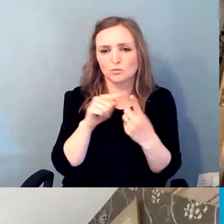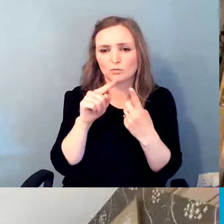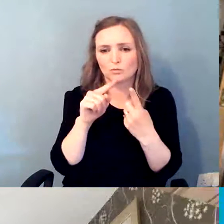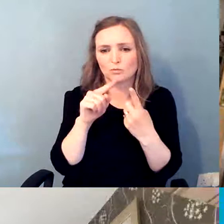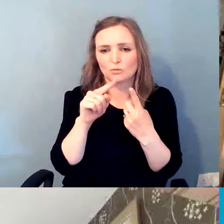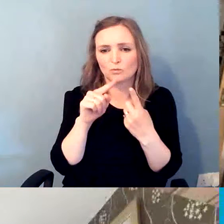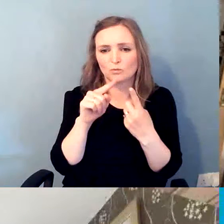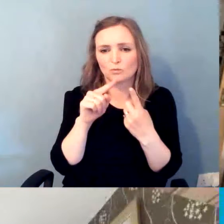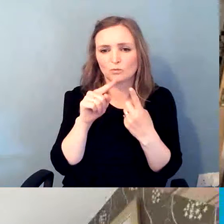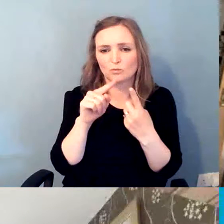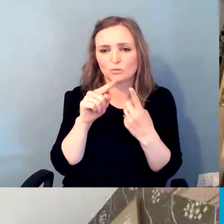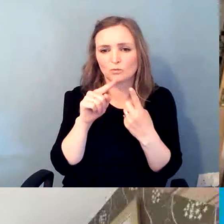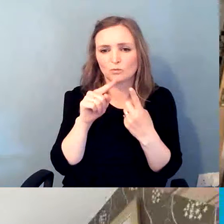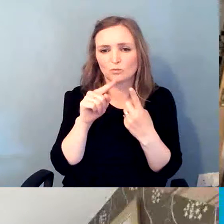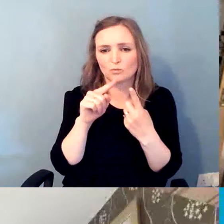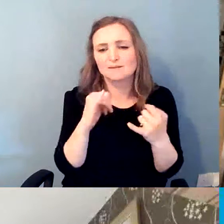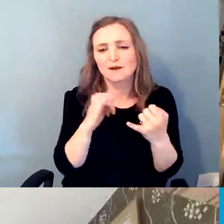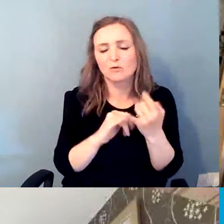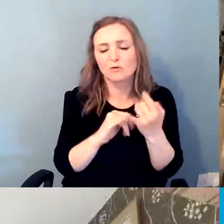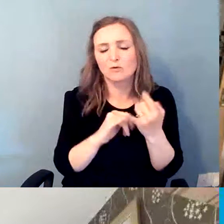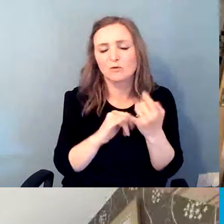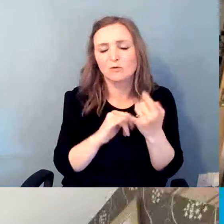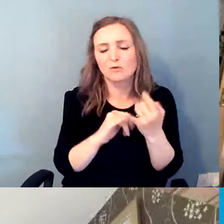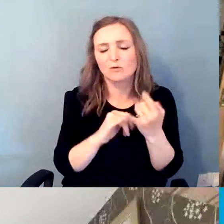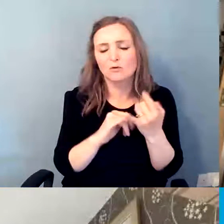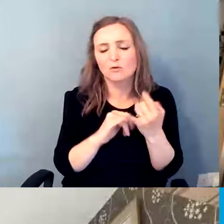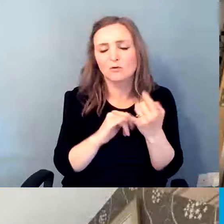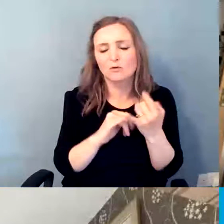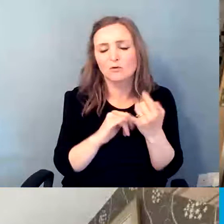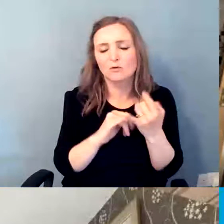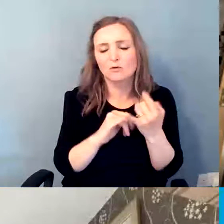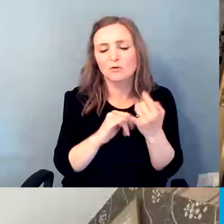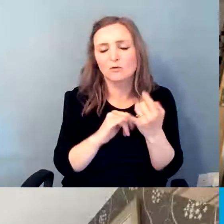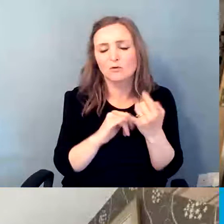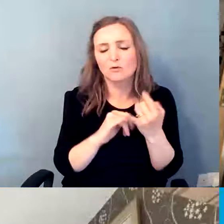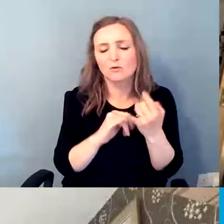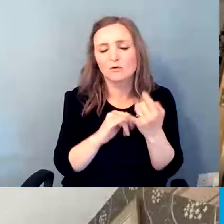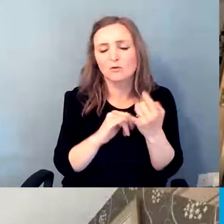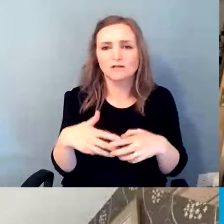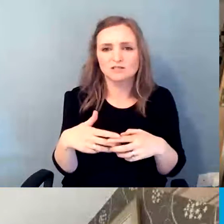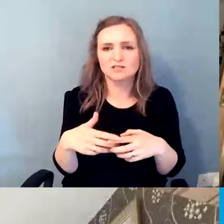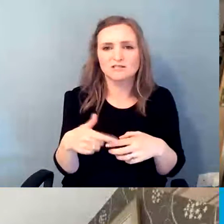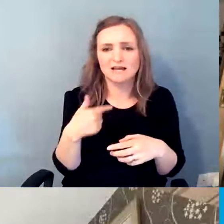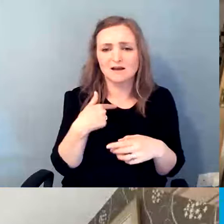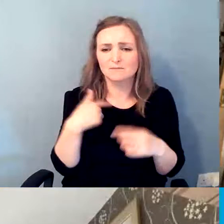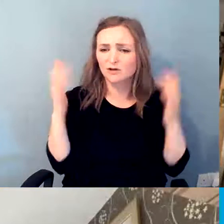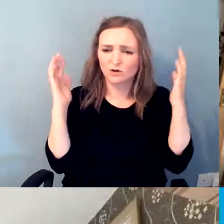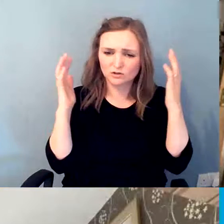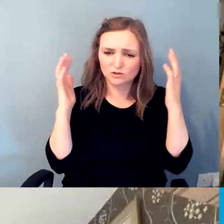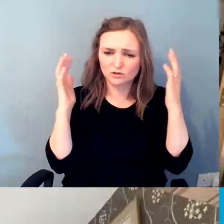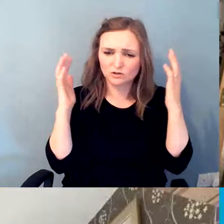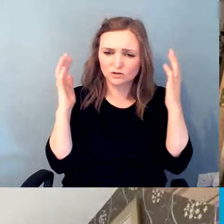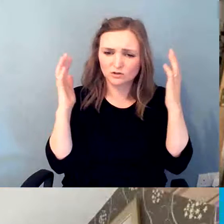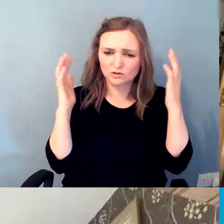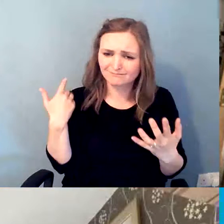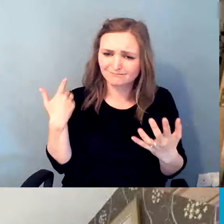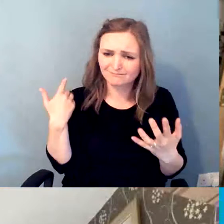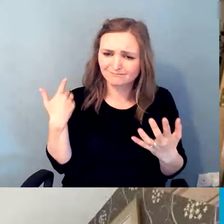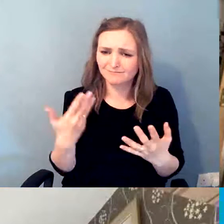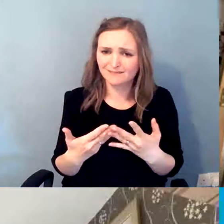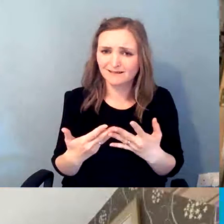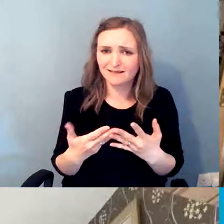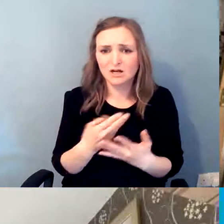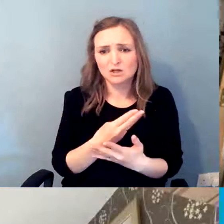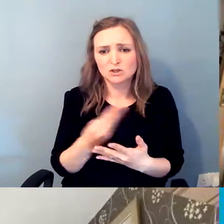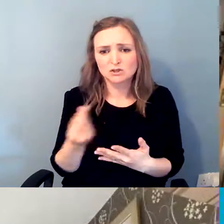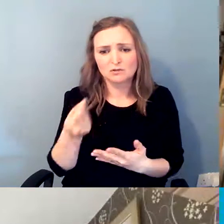about technology for the older generation. That's something I've been certainly concerned with for many years. A lot of people can't understand the